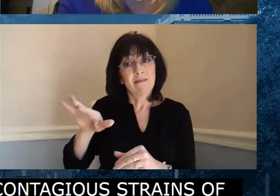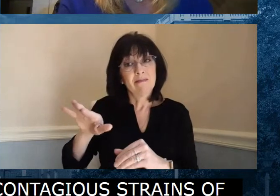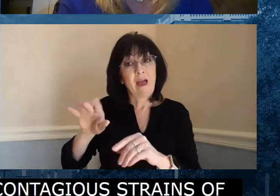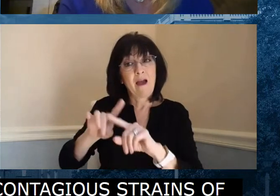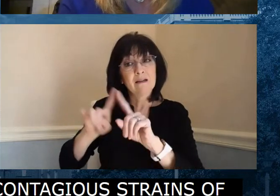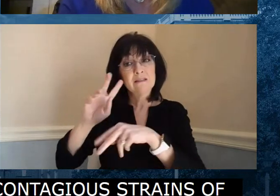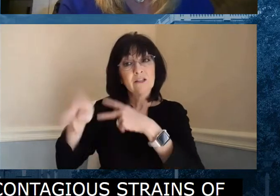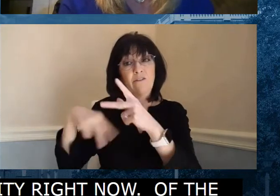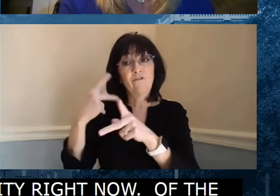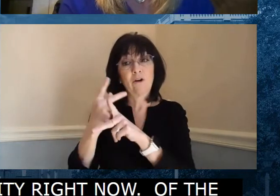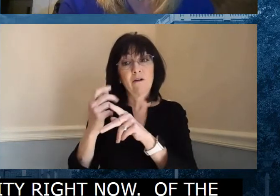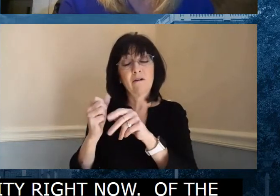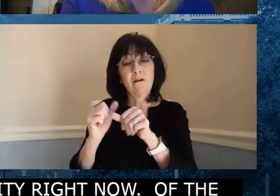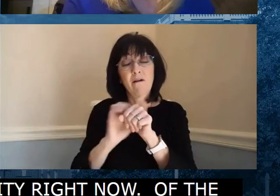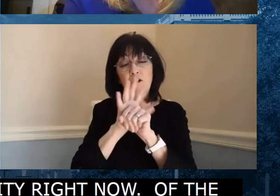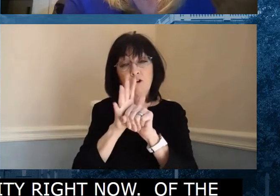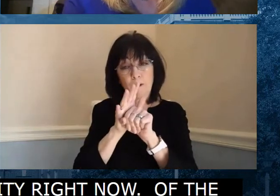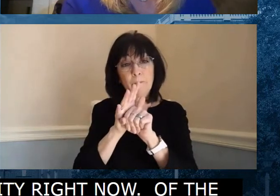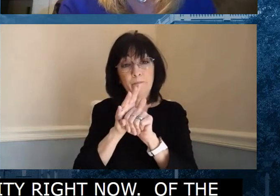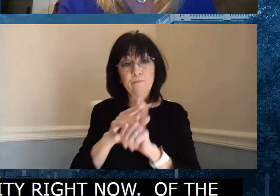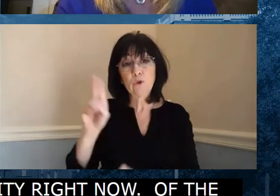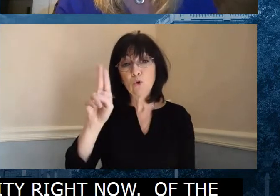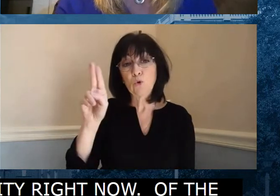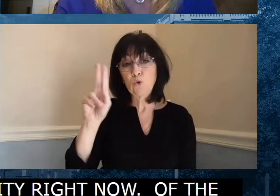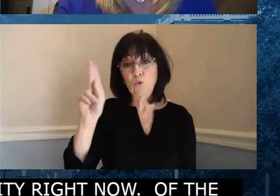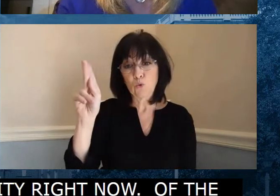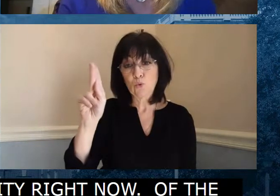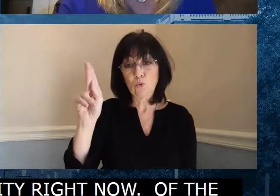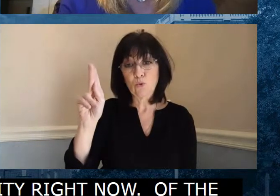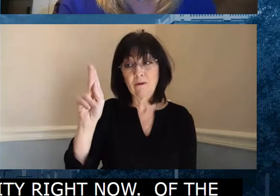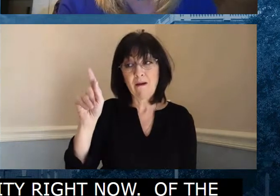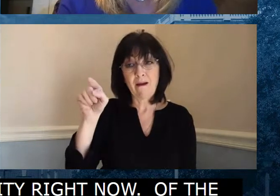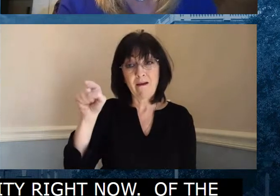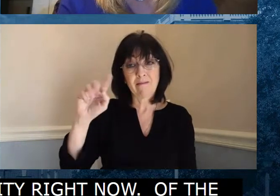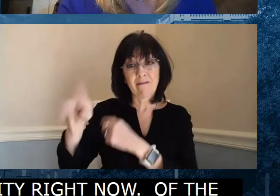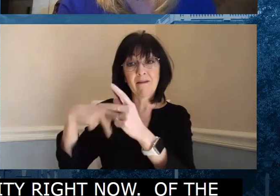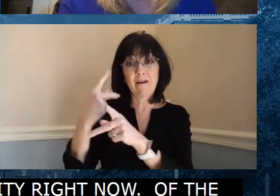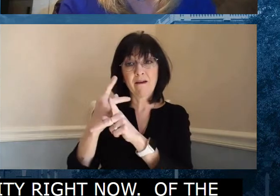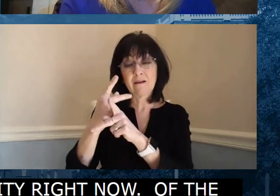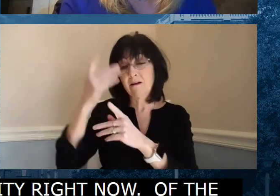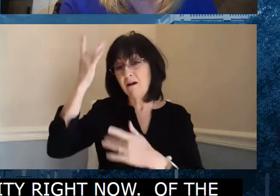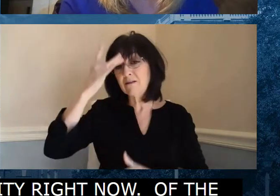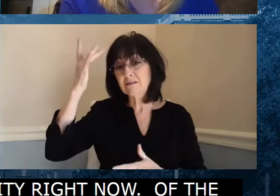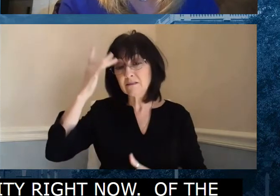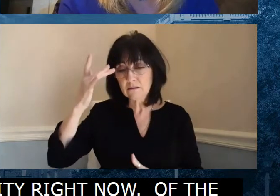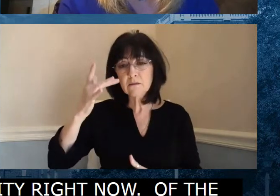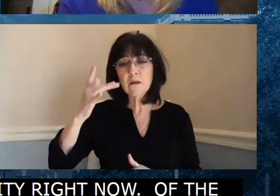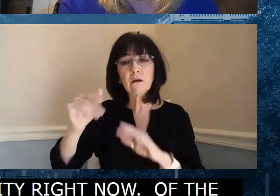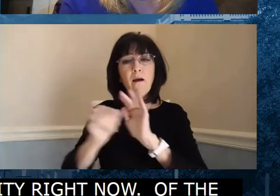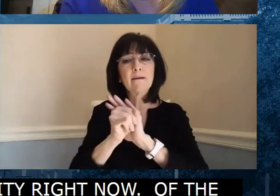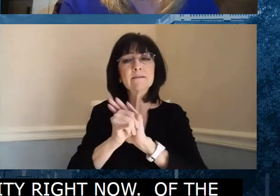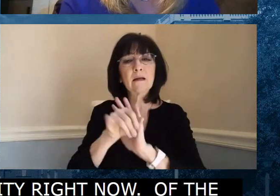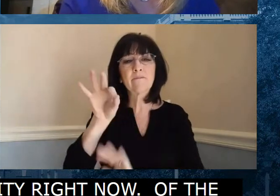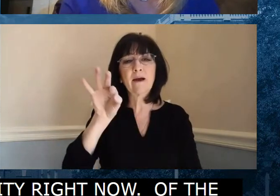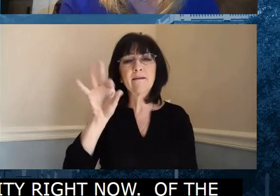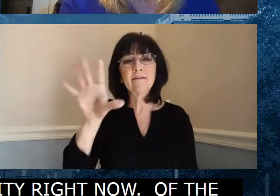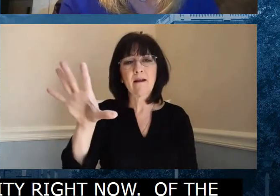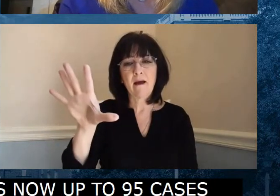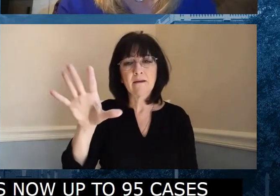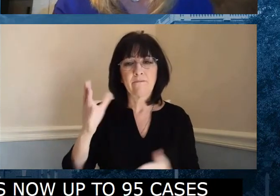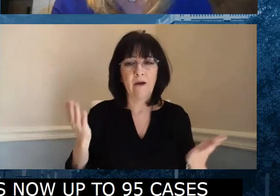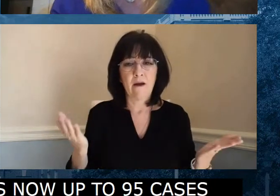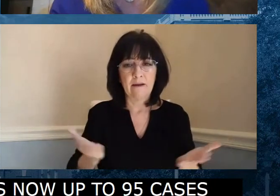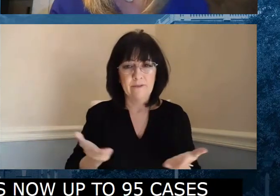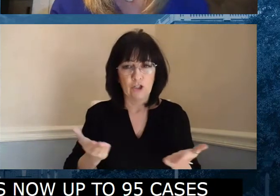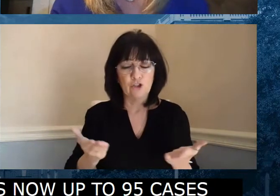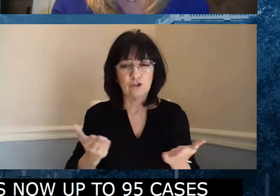UK variant is now up to 95 cases found as of last week. And among the variants of